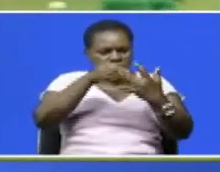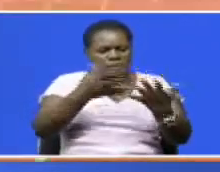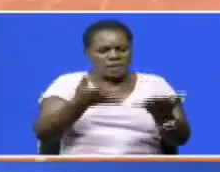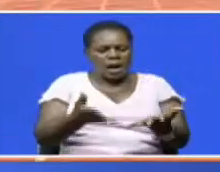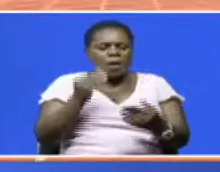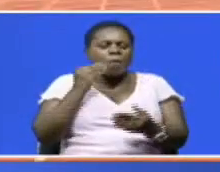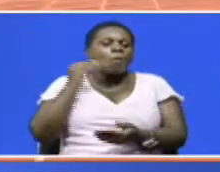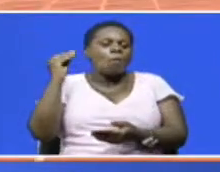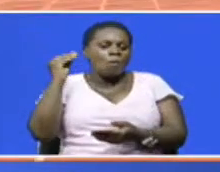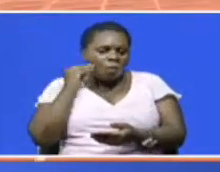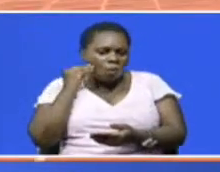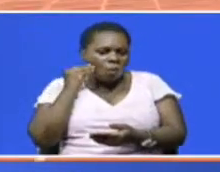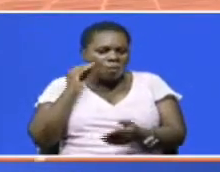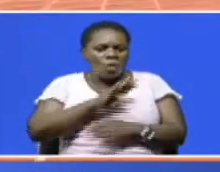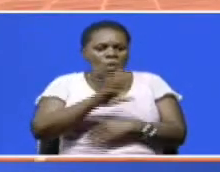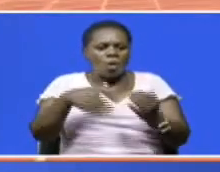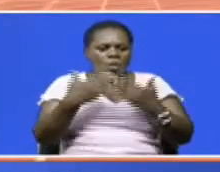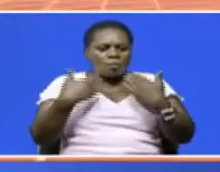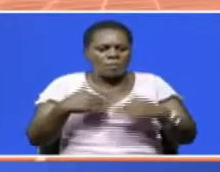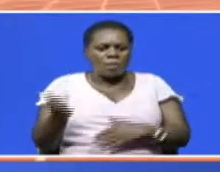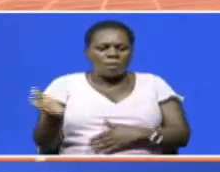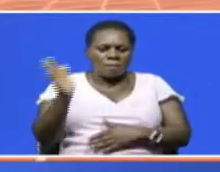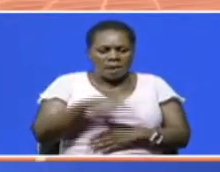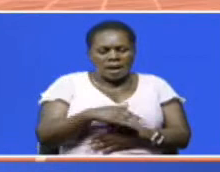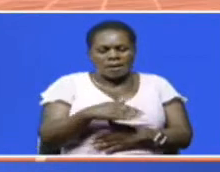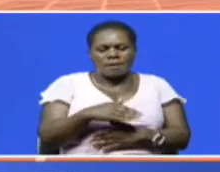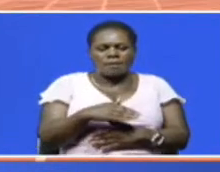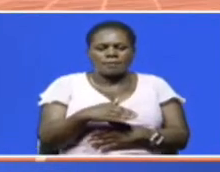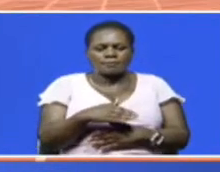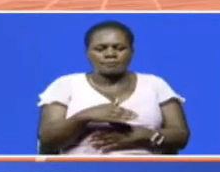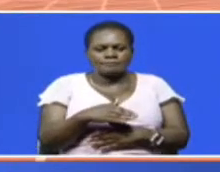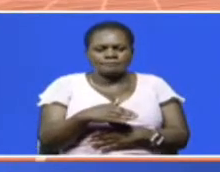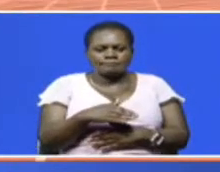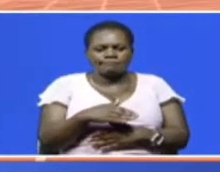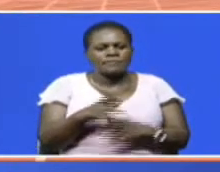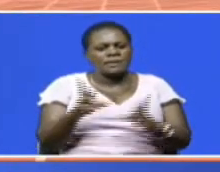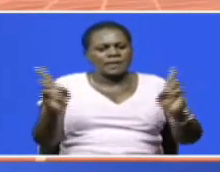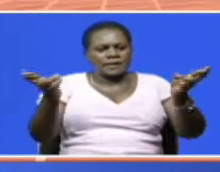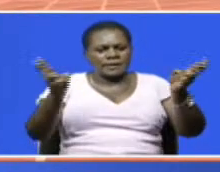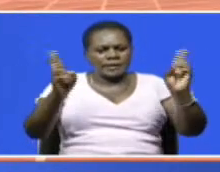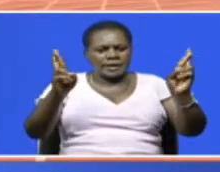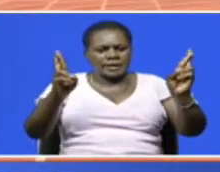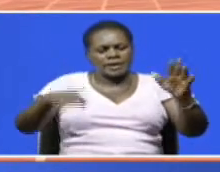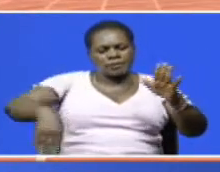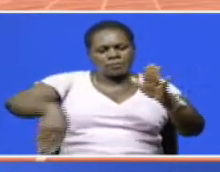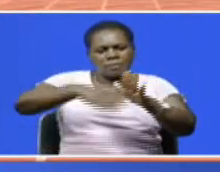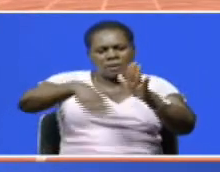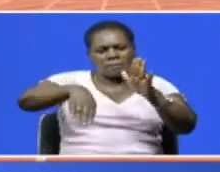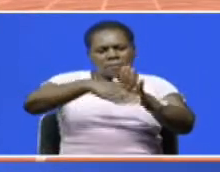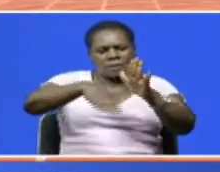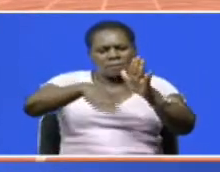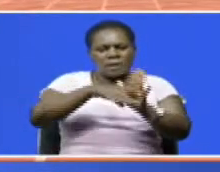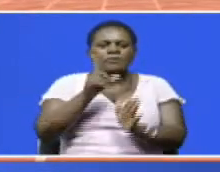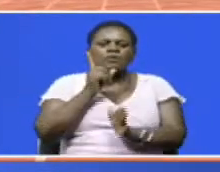home and everybody is back. So we are just ready to go for tomorrow.